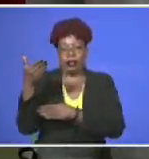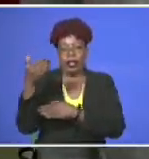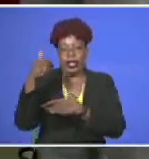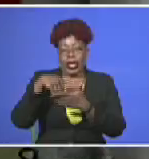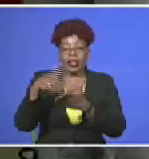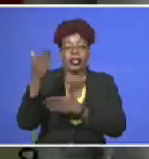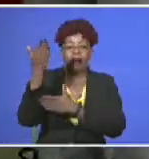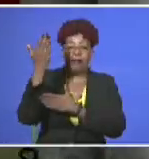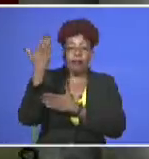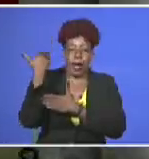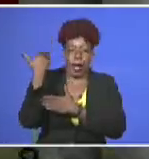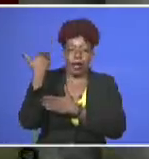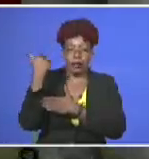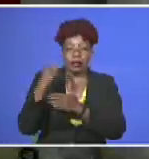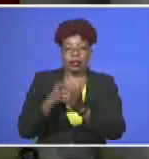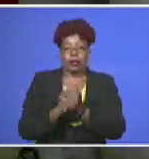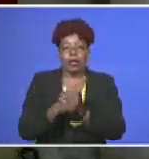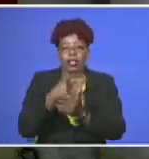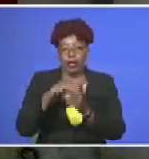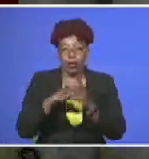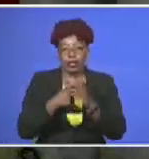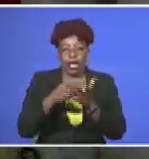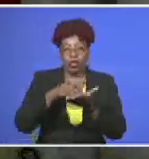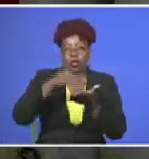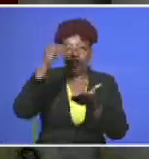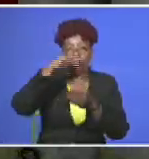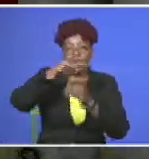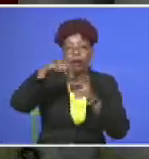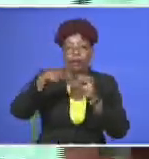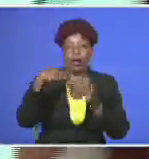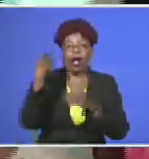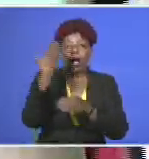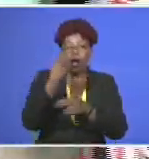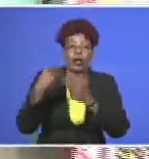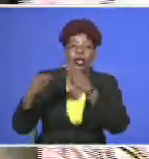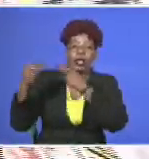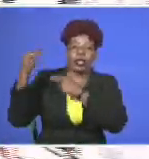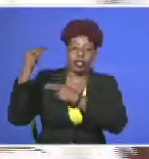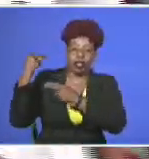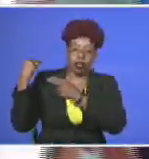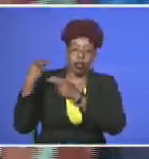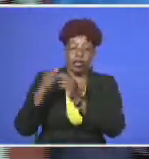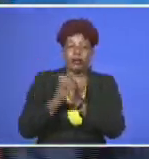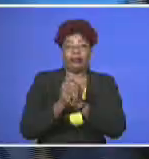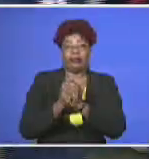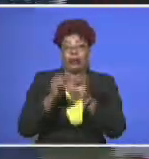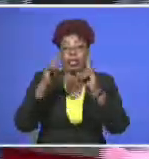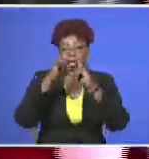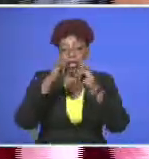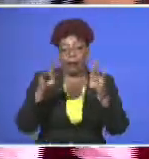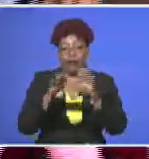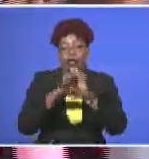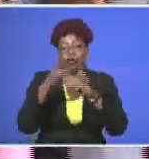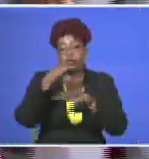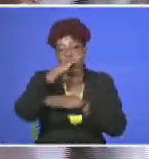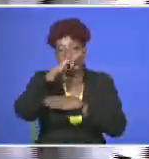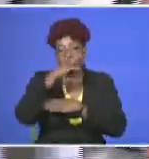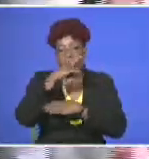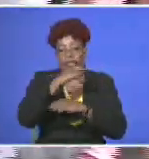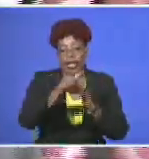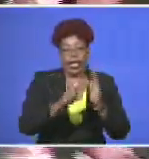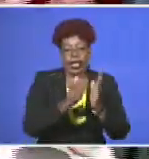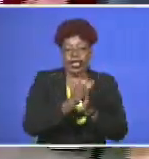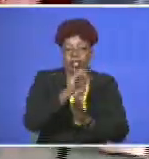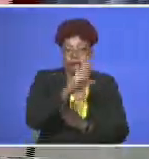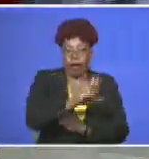in the past. In other words, they will begin to learn about our history. Well, the camp is open to kids ages 5 to